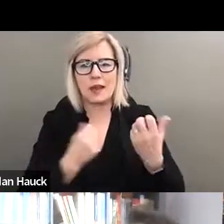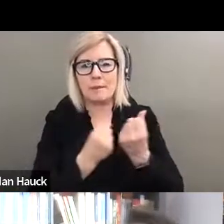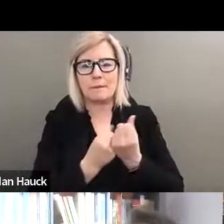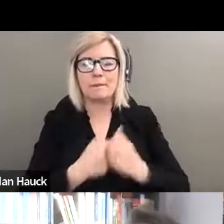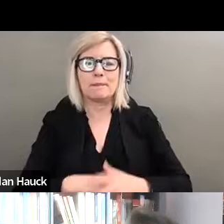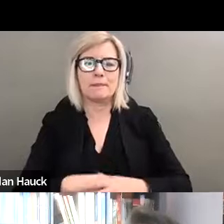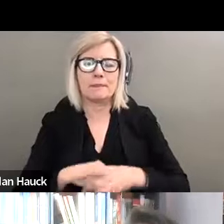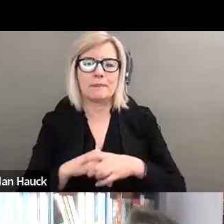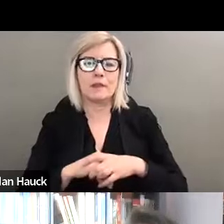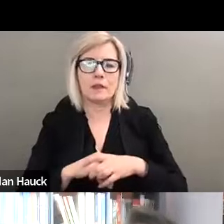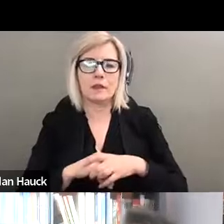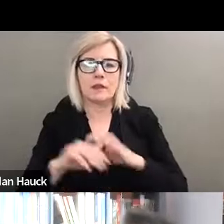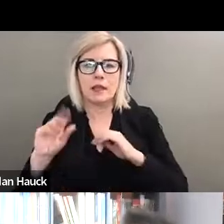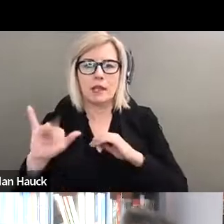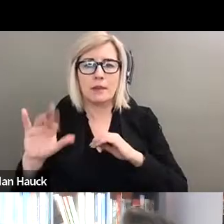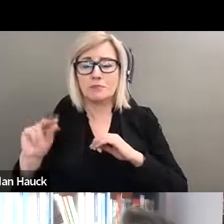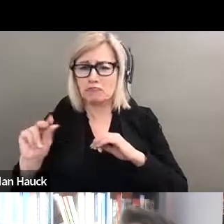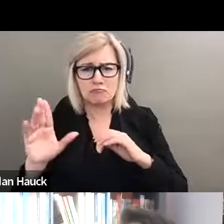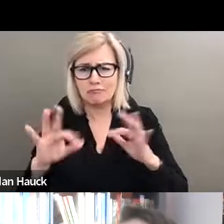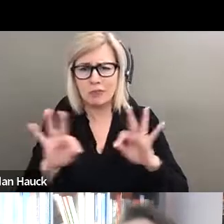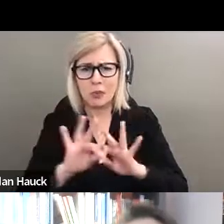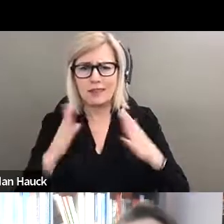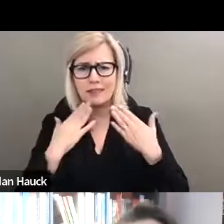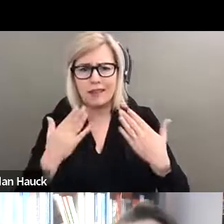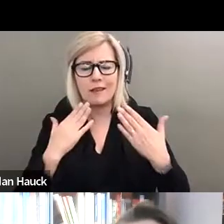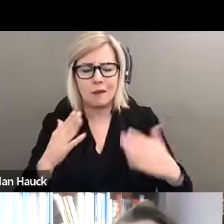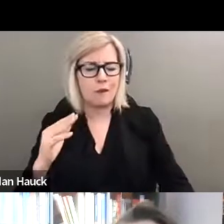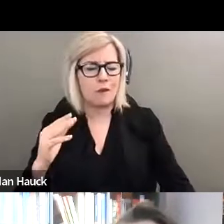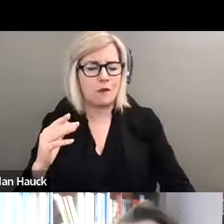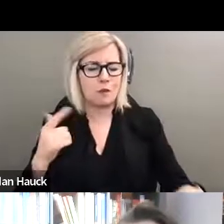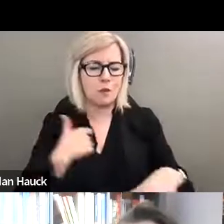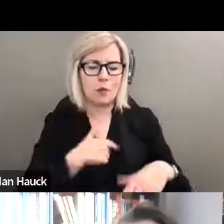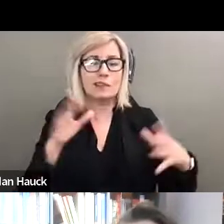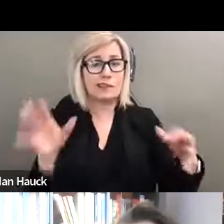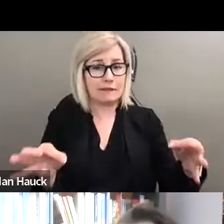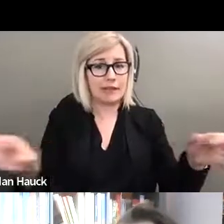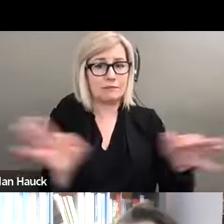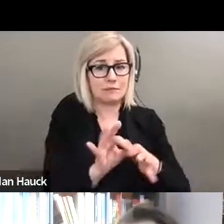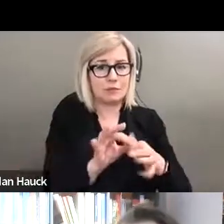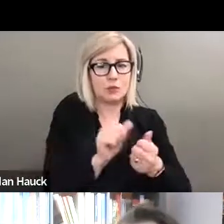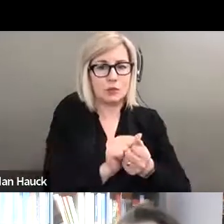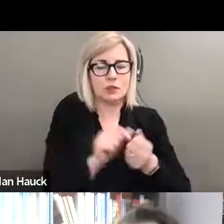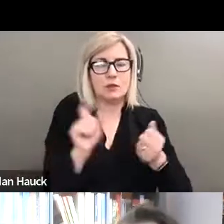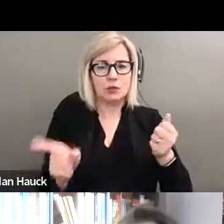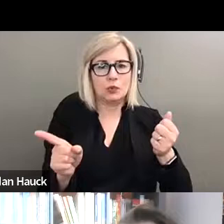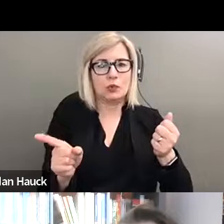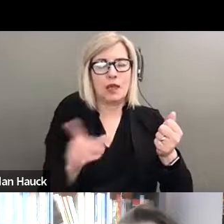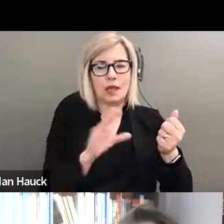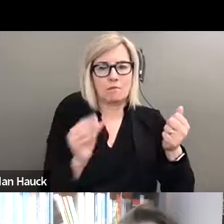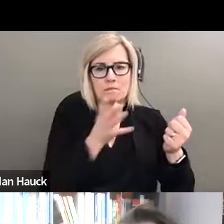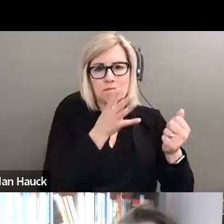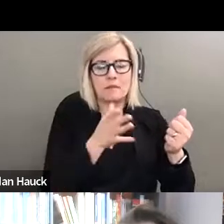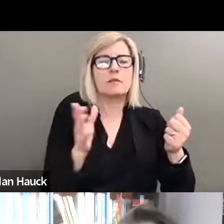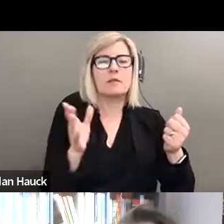anyway. That's important, Garrett. Thank you. And we will definitely get you follow up with you, and appreciate